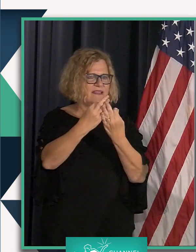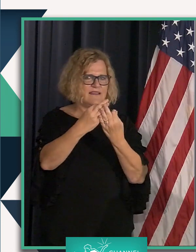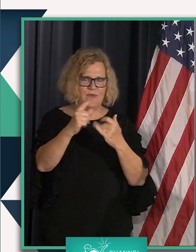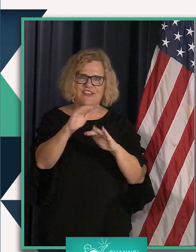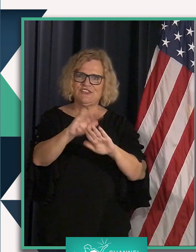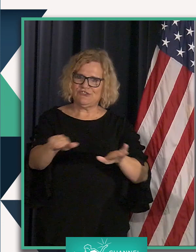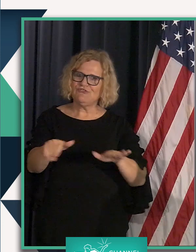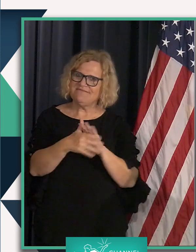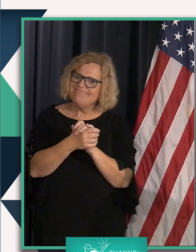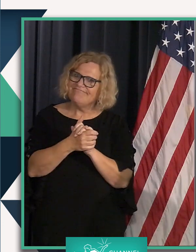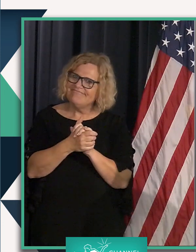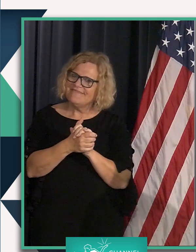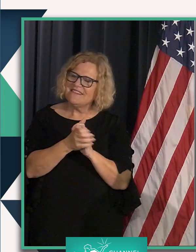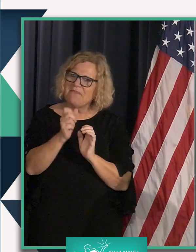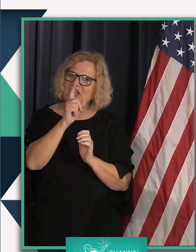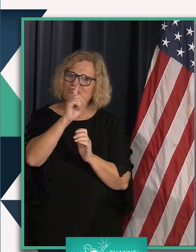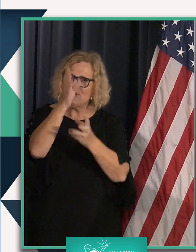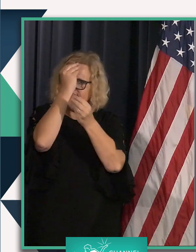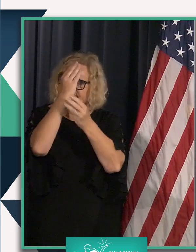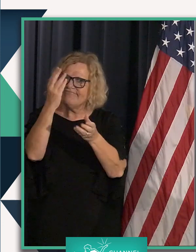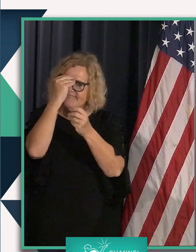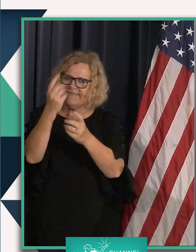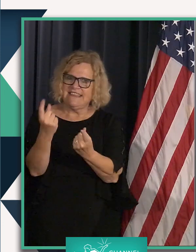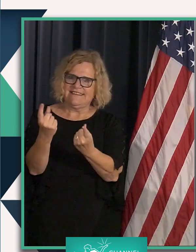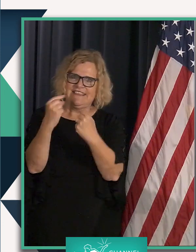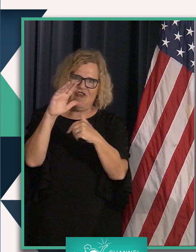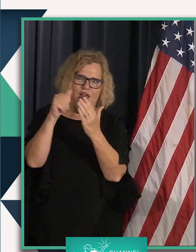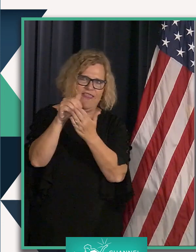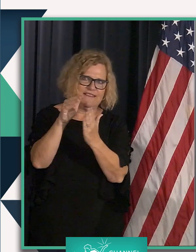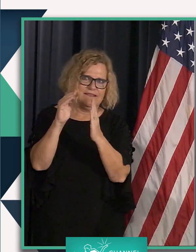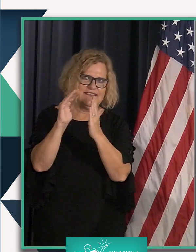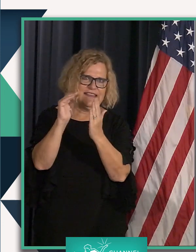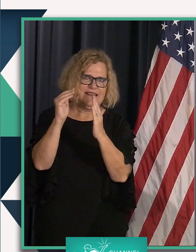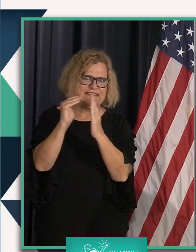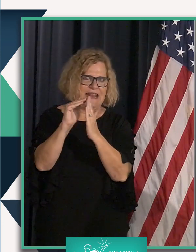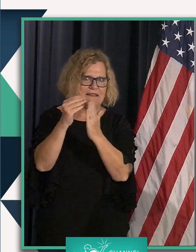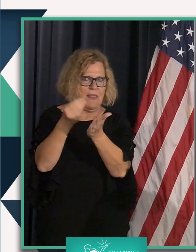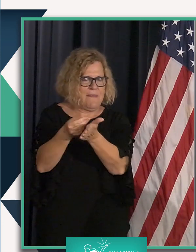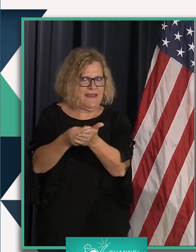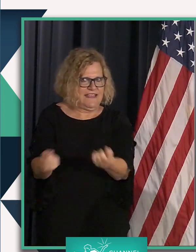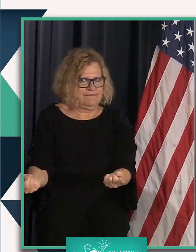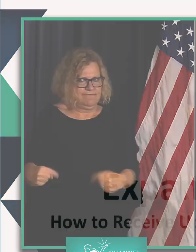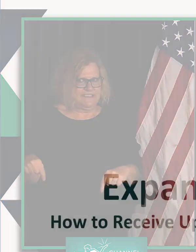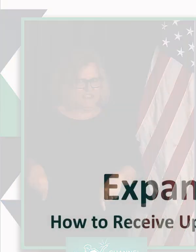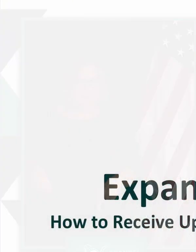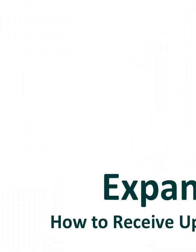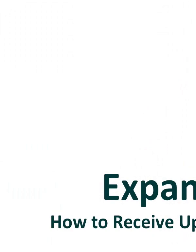children. Let's make sure we get every dollar into the city we can. Thank you very much for joining us.